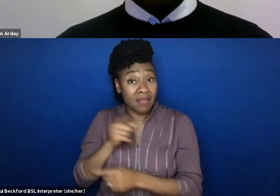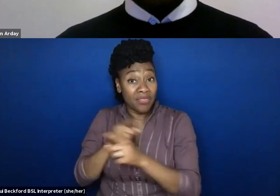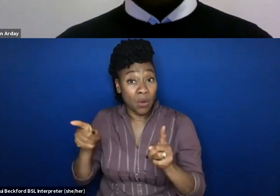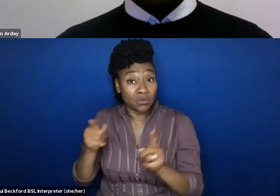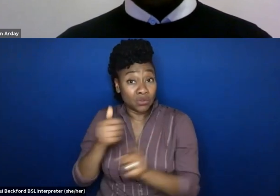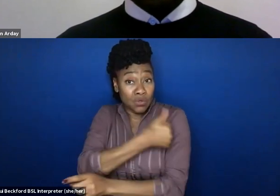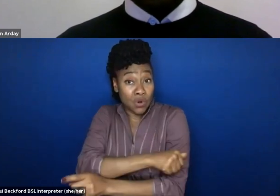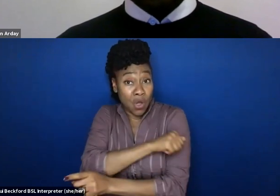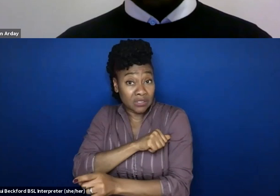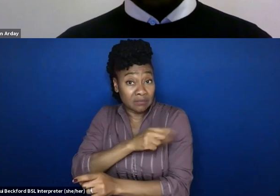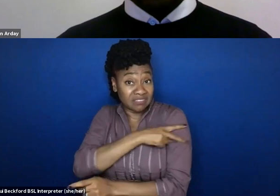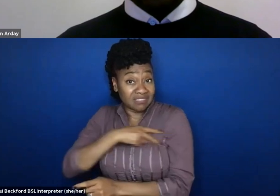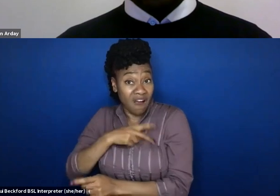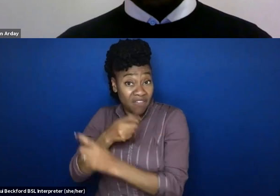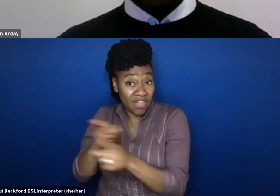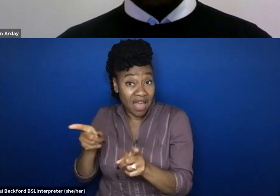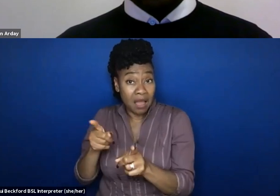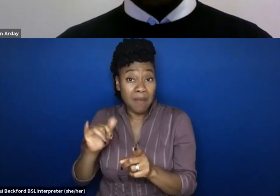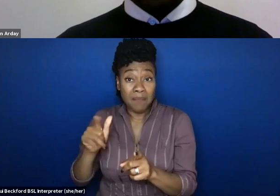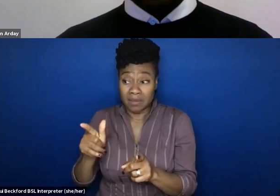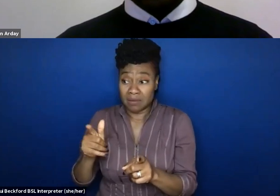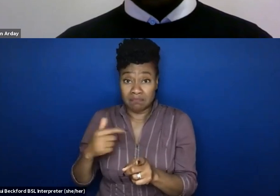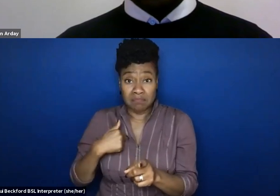man. And